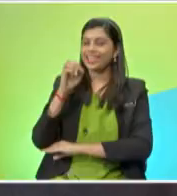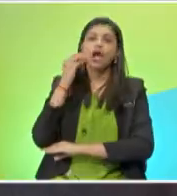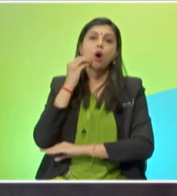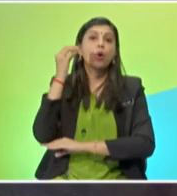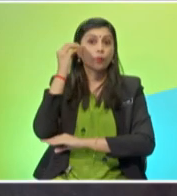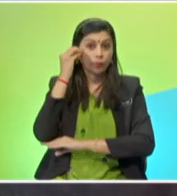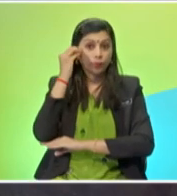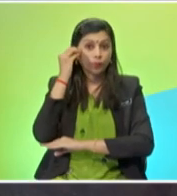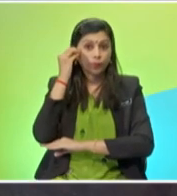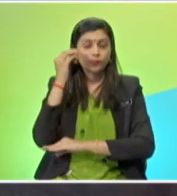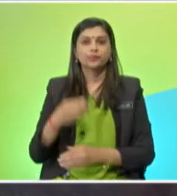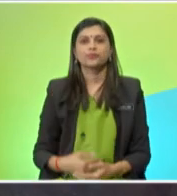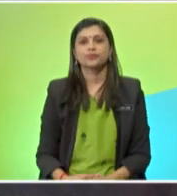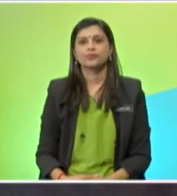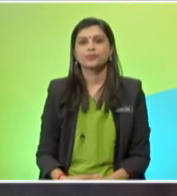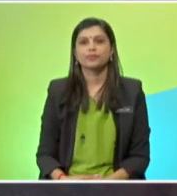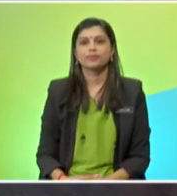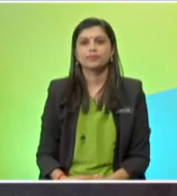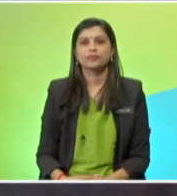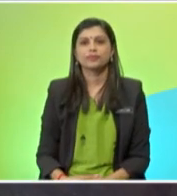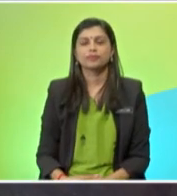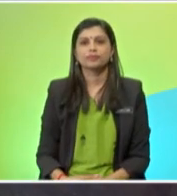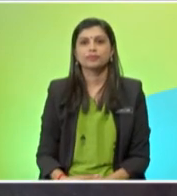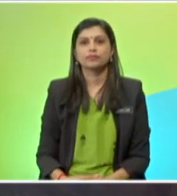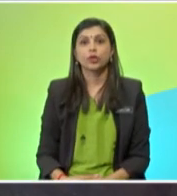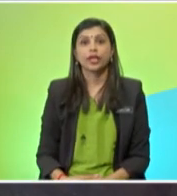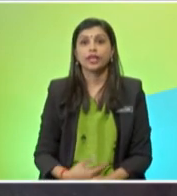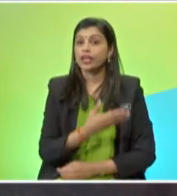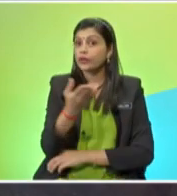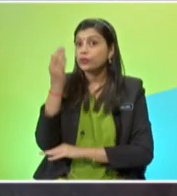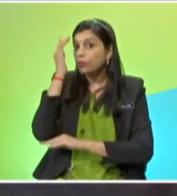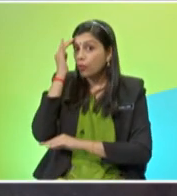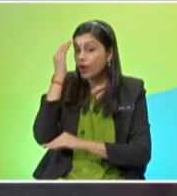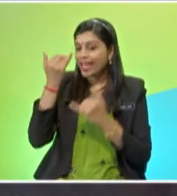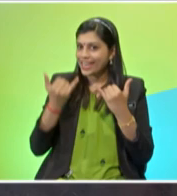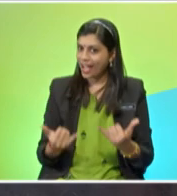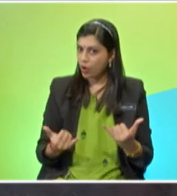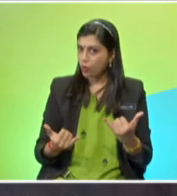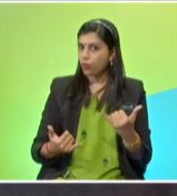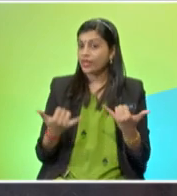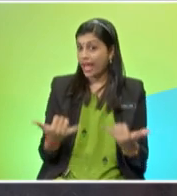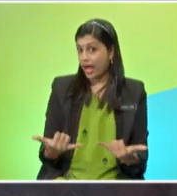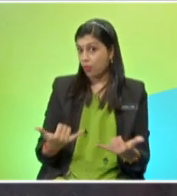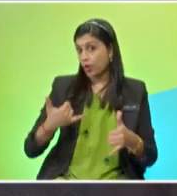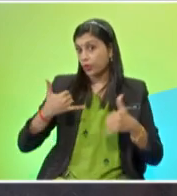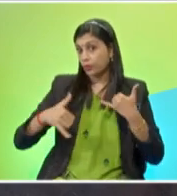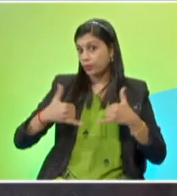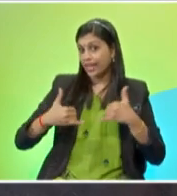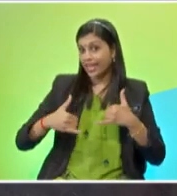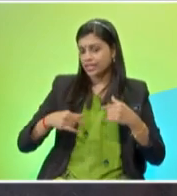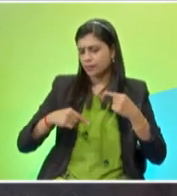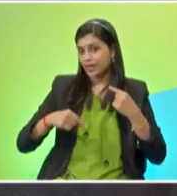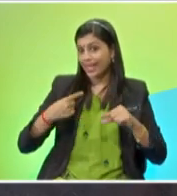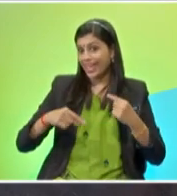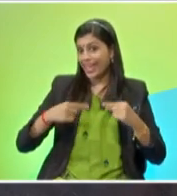Kenanga. Teacher Kenanga, are we going to have some games in this segment? Yes, we are going to have some games in this segment, but before